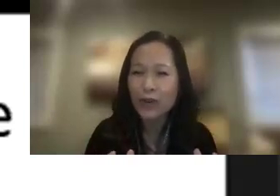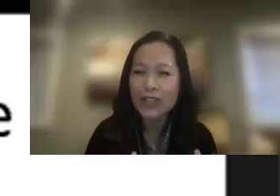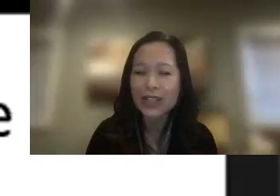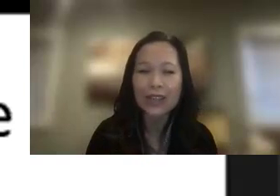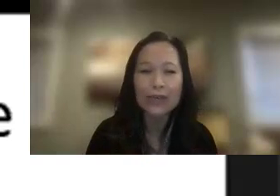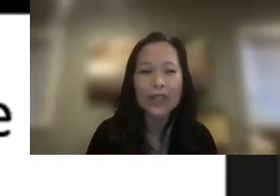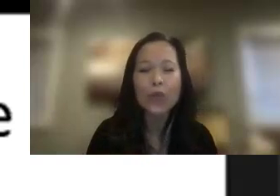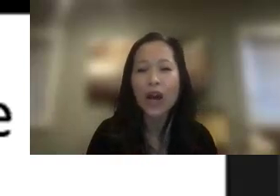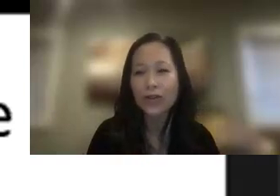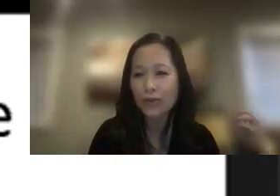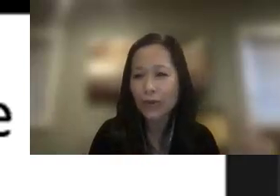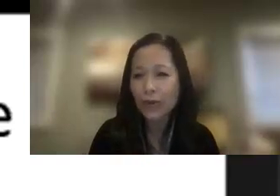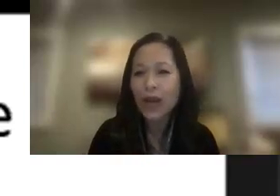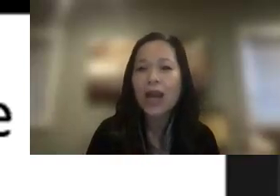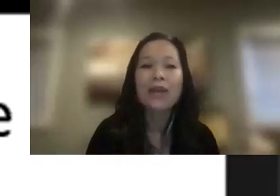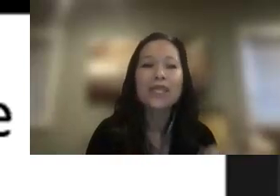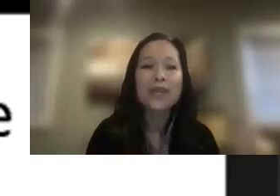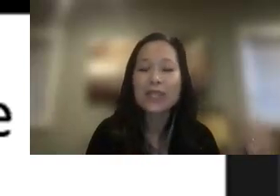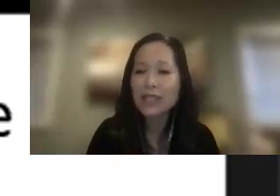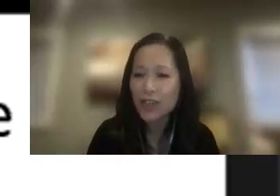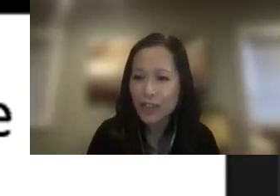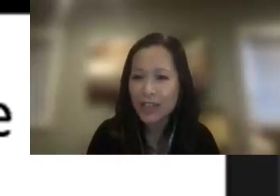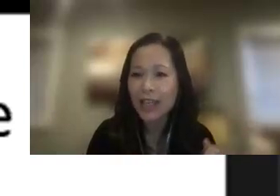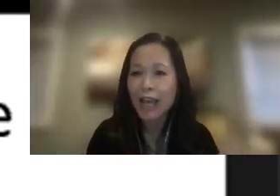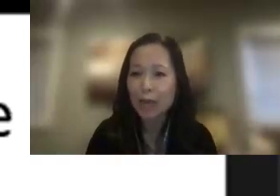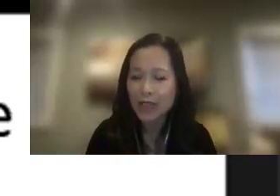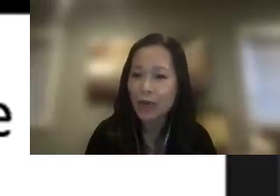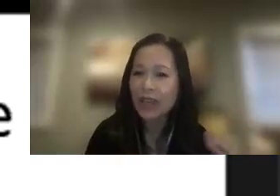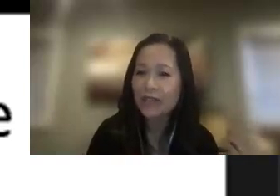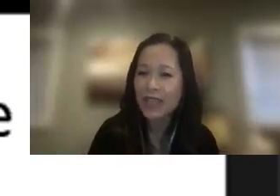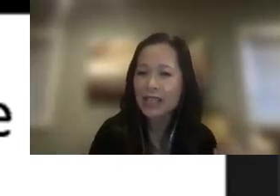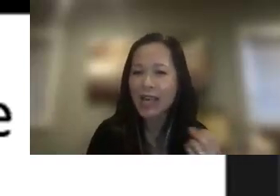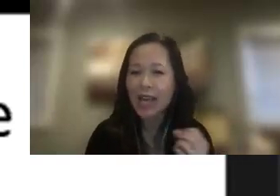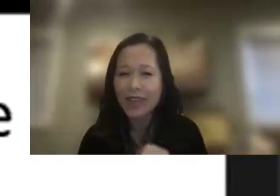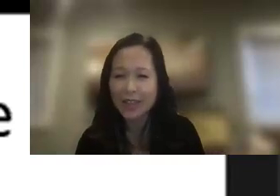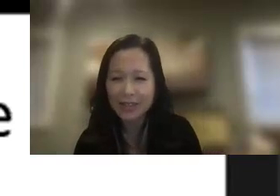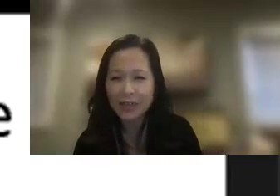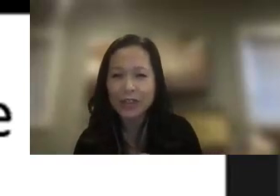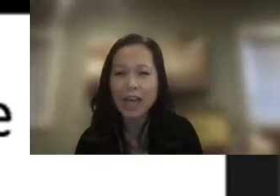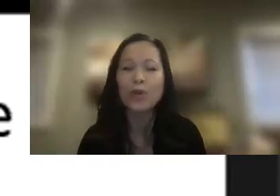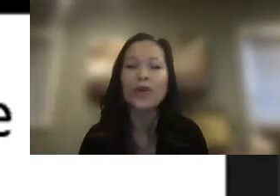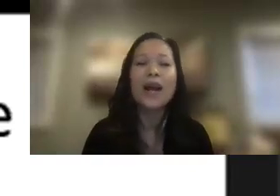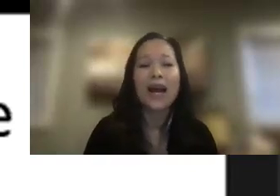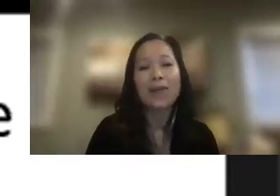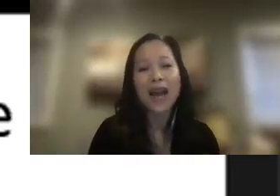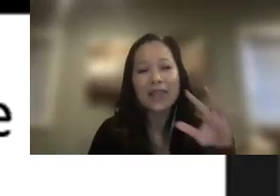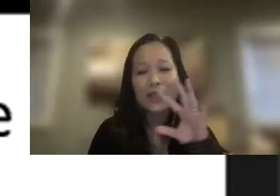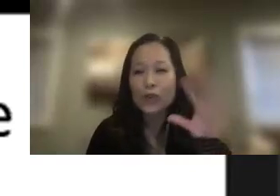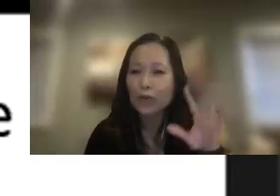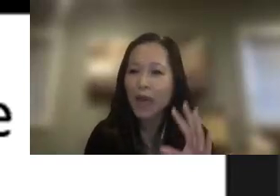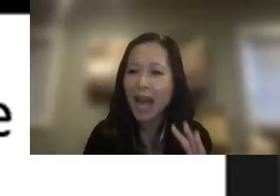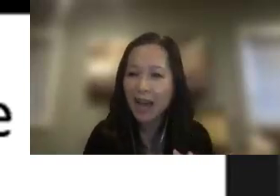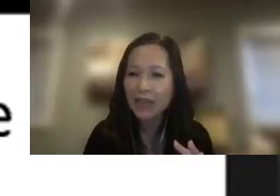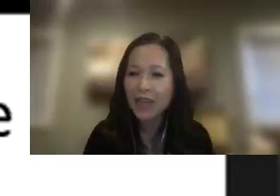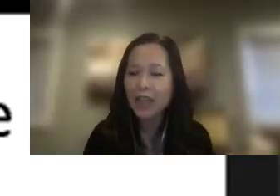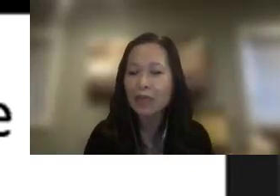chart of sorts and could really walk through some of the decisions that could happen. So if this, then this, for example, having this